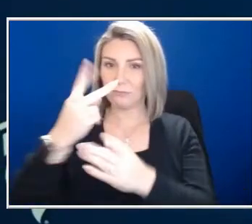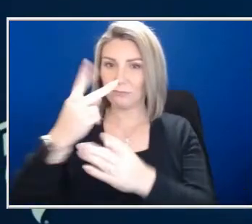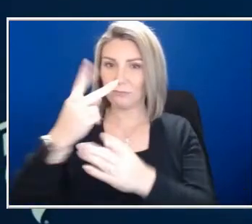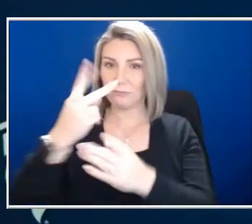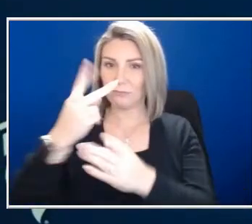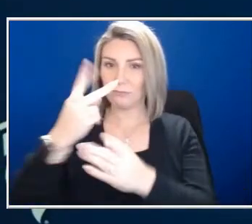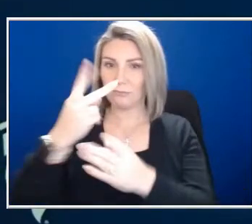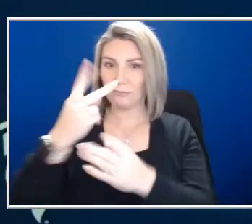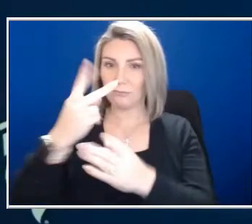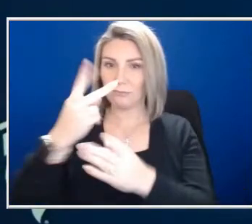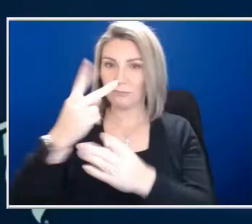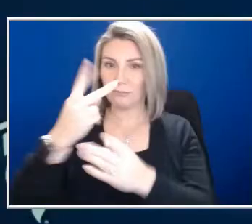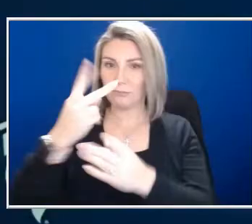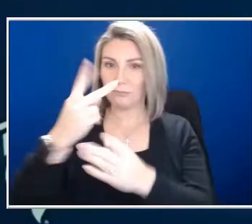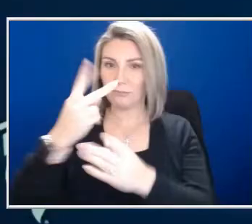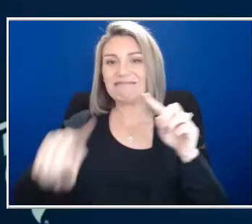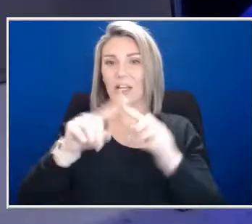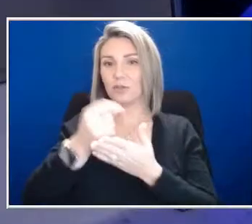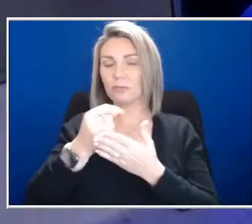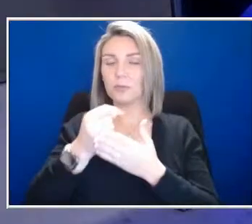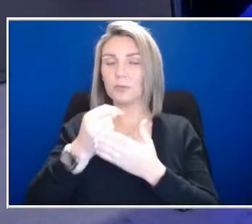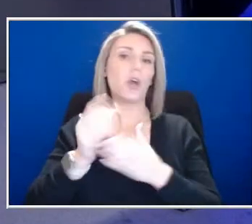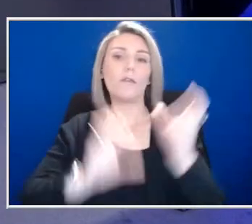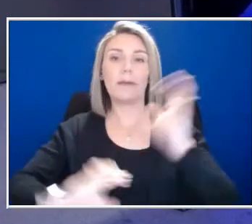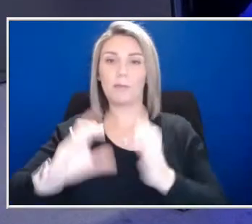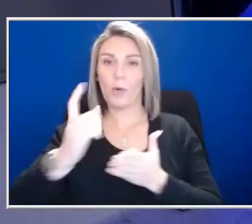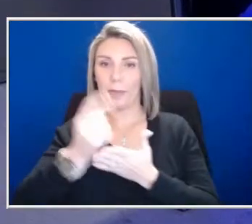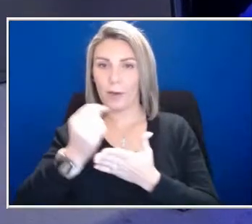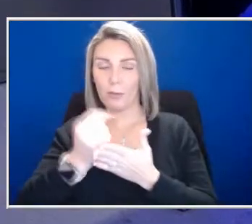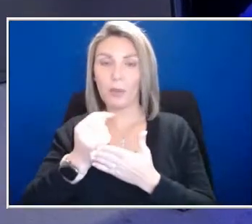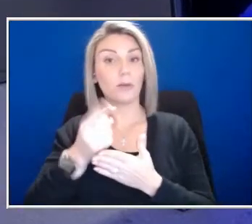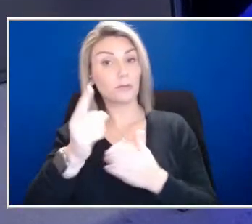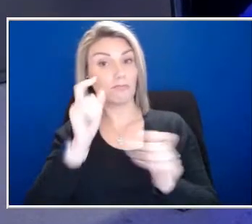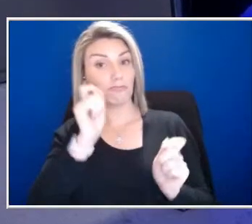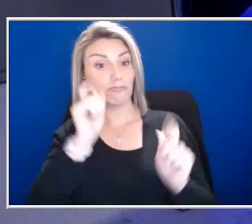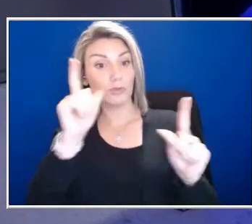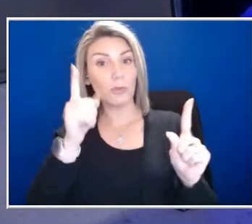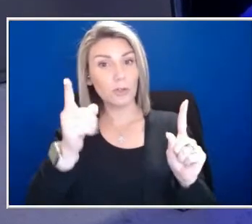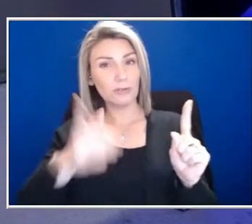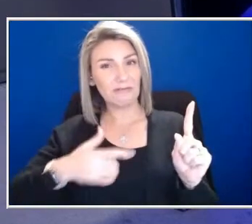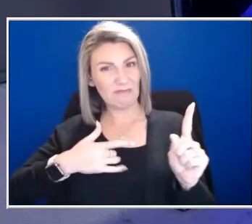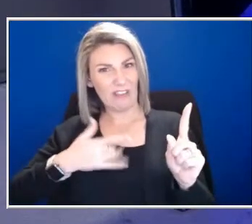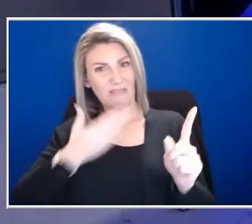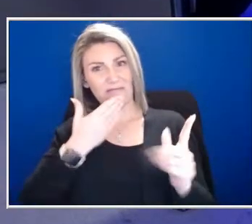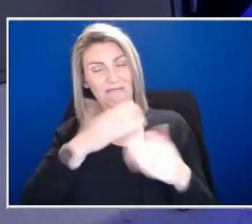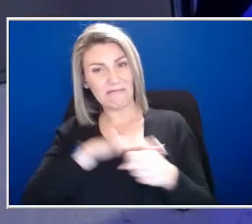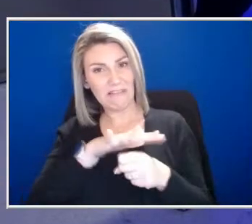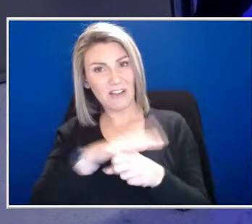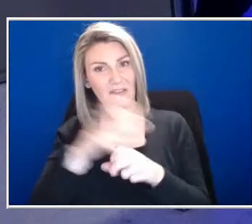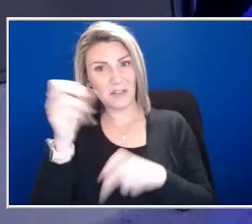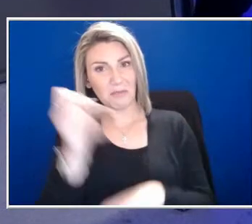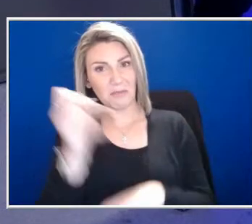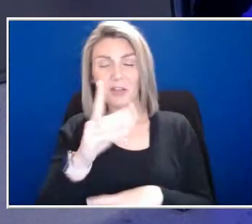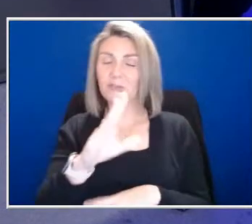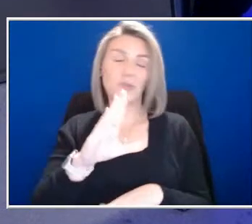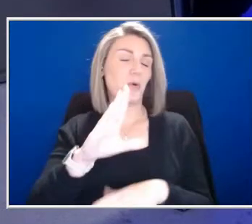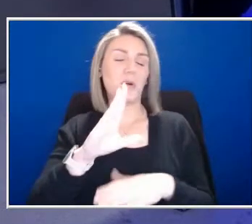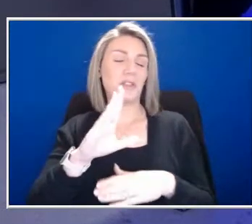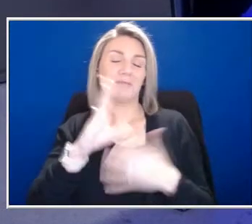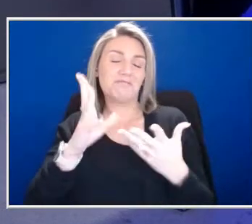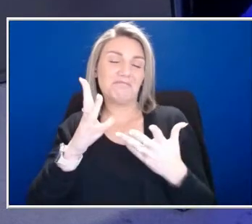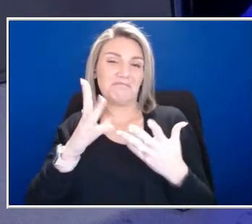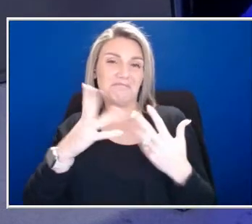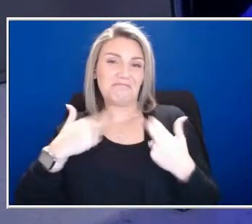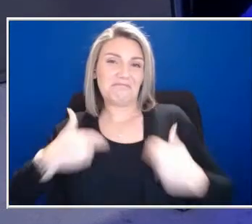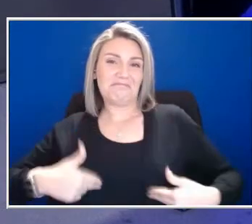cycles of treatment of just chemotherapy. So were you surprised that you felt well enough to come back, or is that just in your nature? Because most people